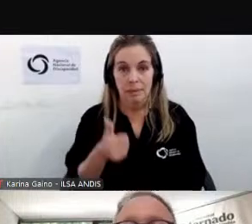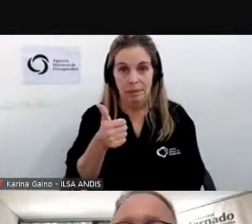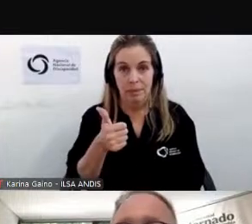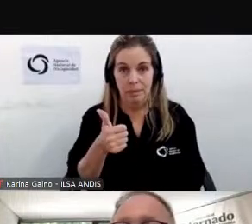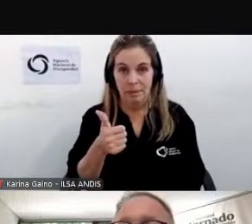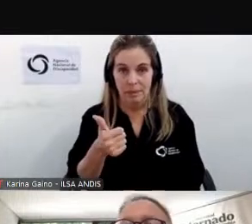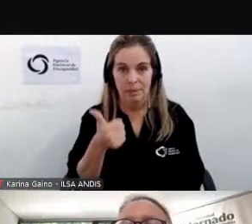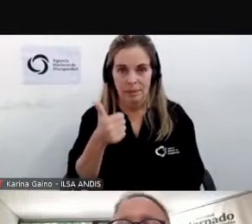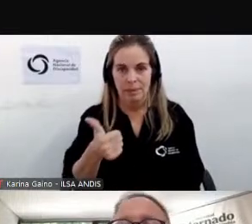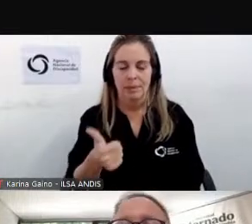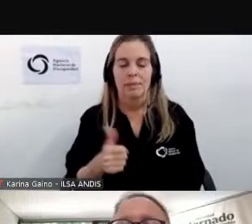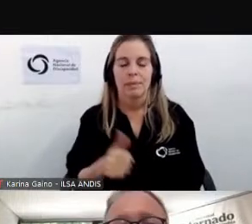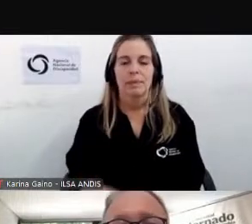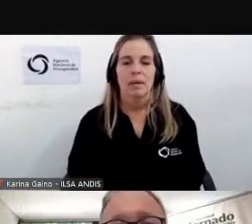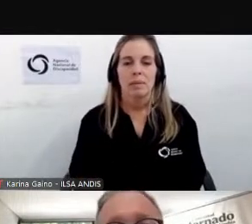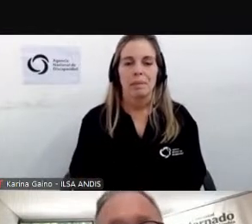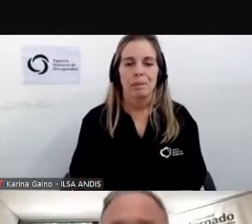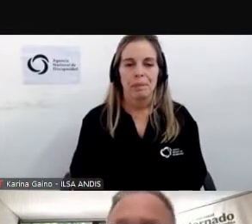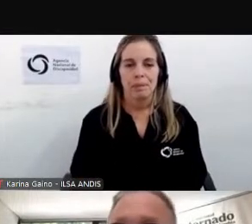Yep, that's on.